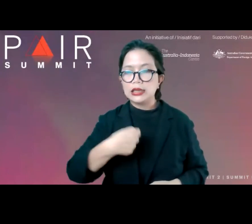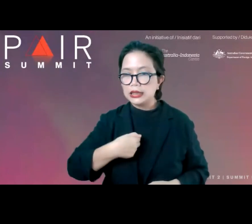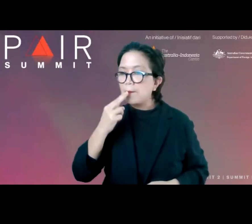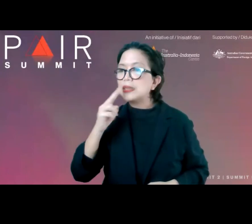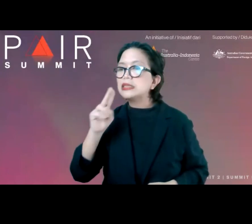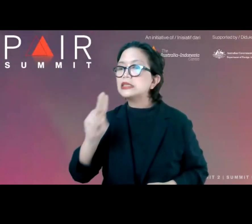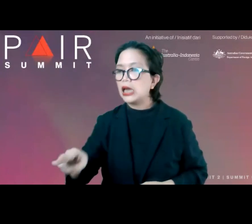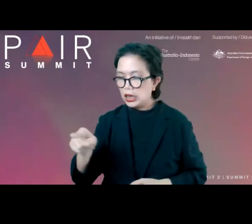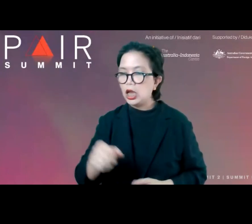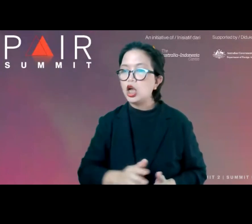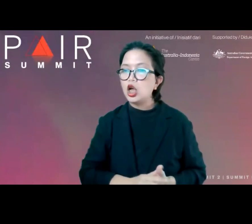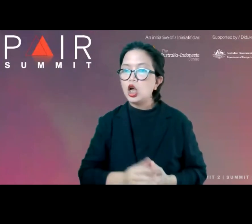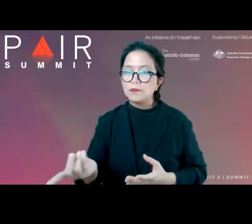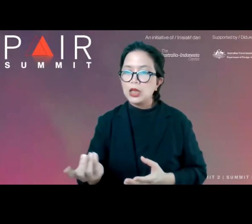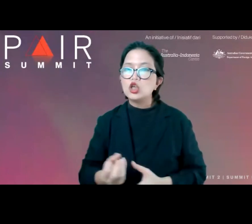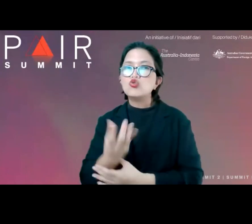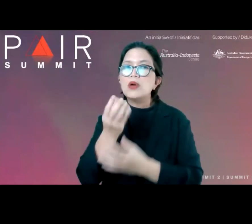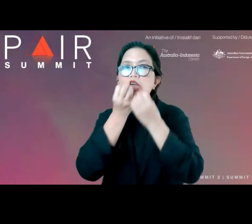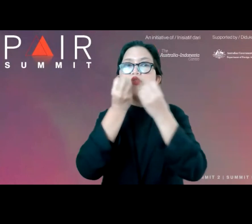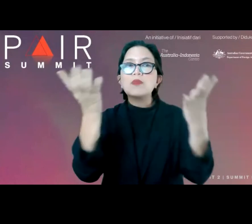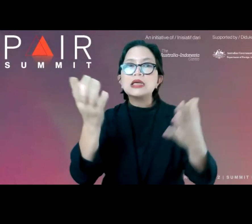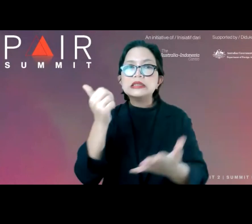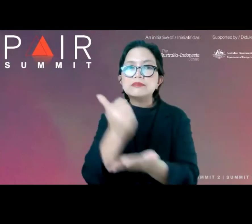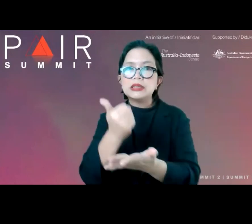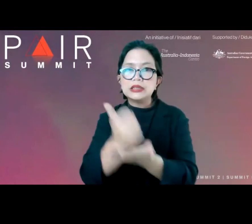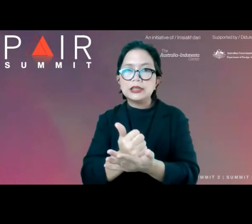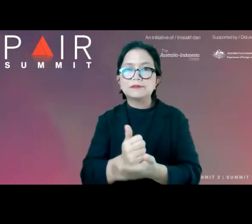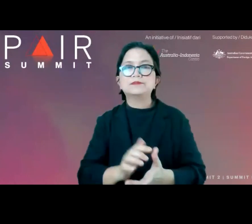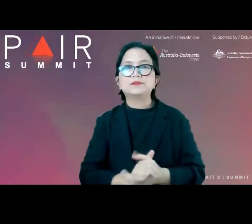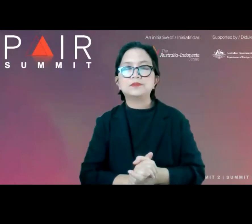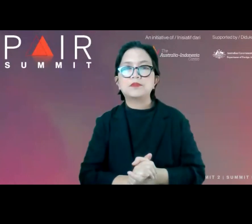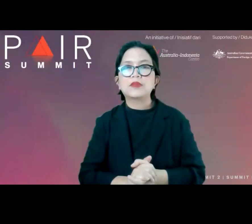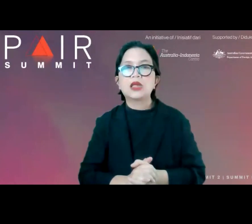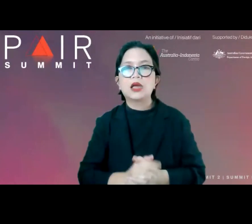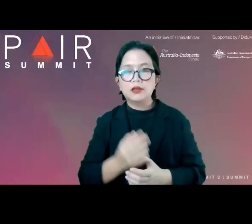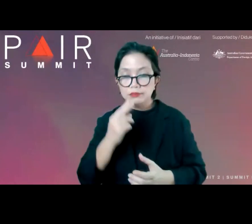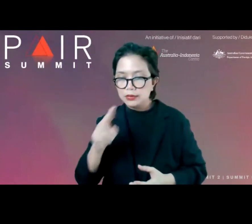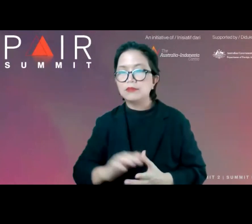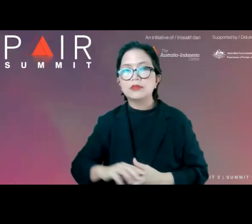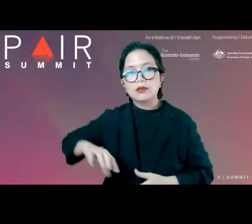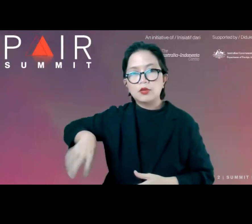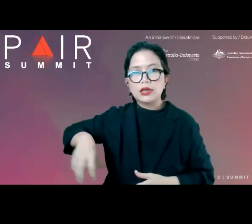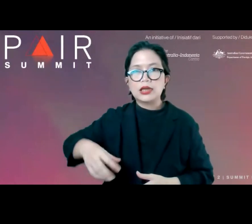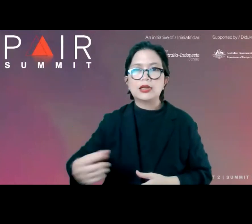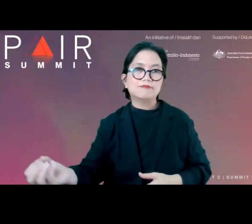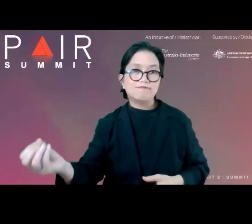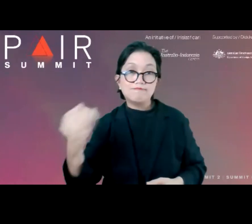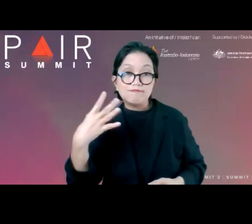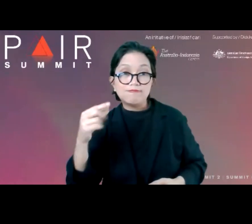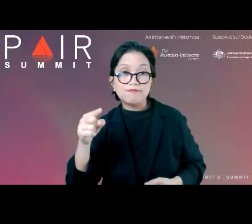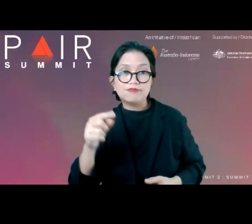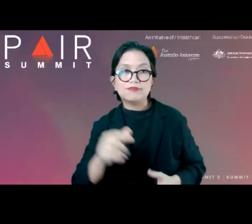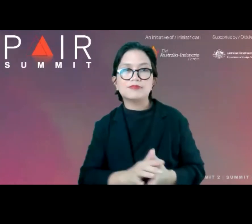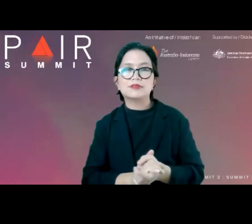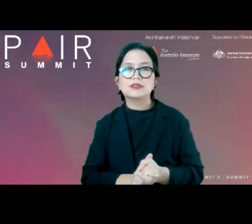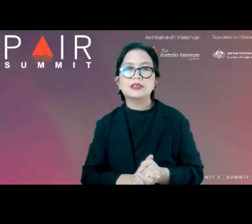don't necessarily trust family members or so-called social influencers, but they do trust the